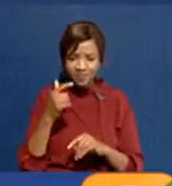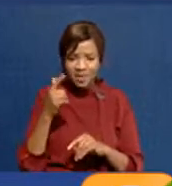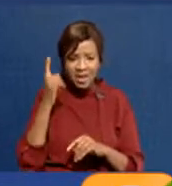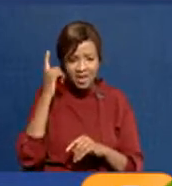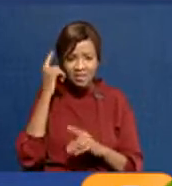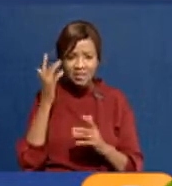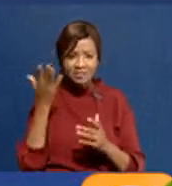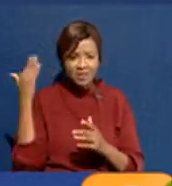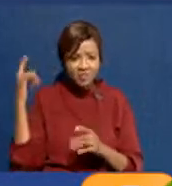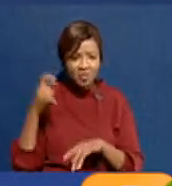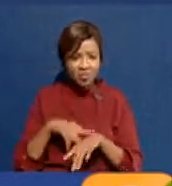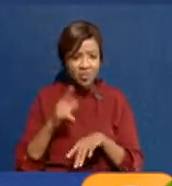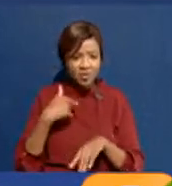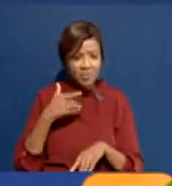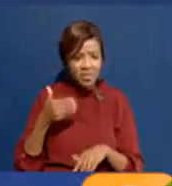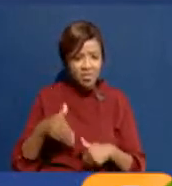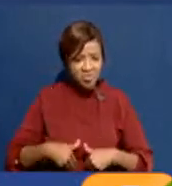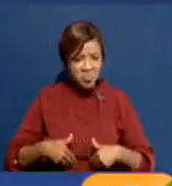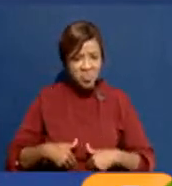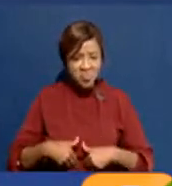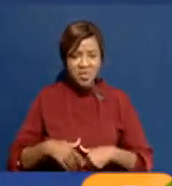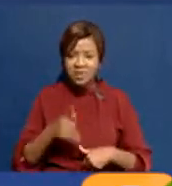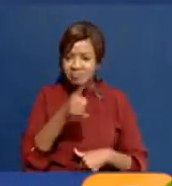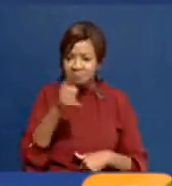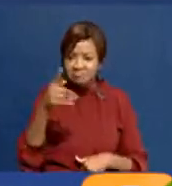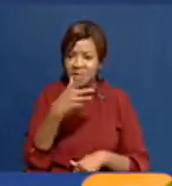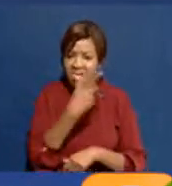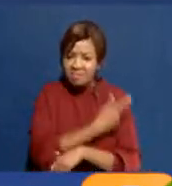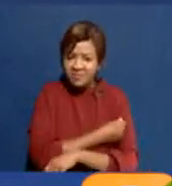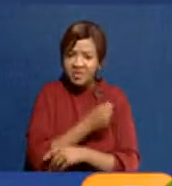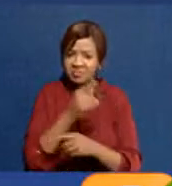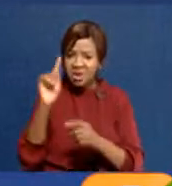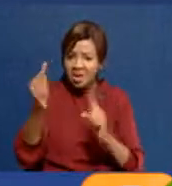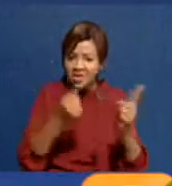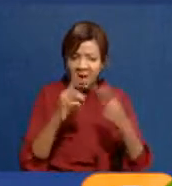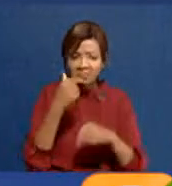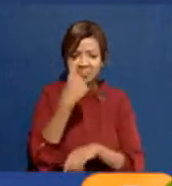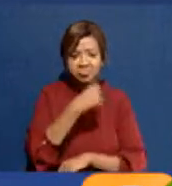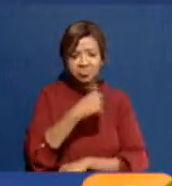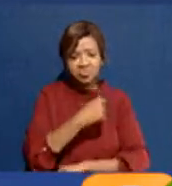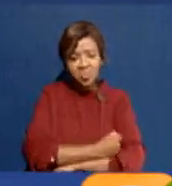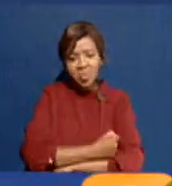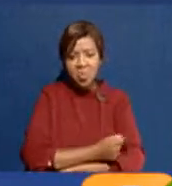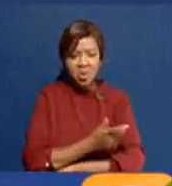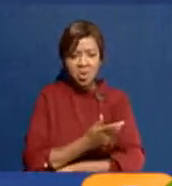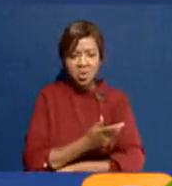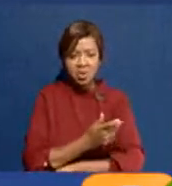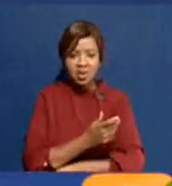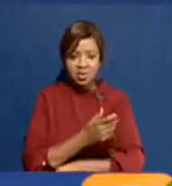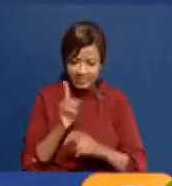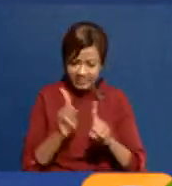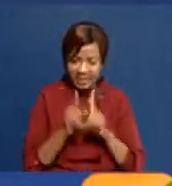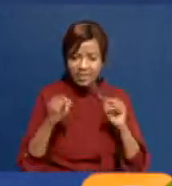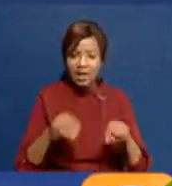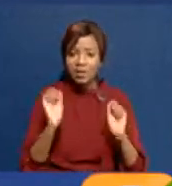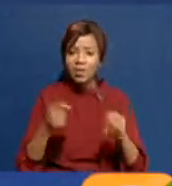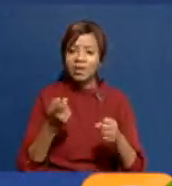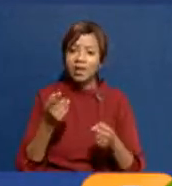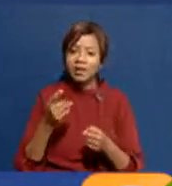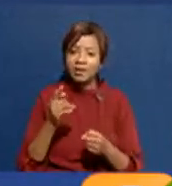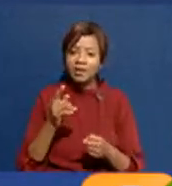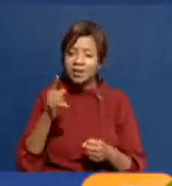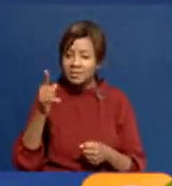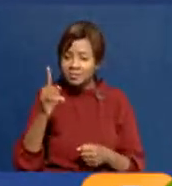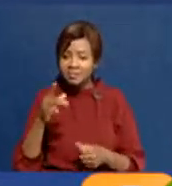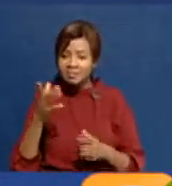vaccinations in school and everything. If a mother is able to prepare the child and take the child, let's say, to the ECD classroom, why can't the